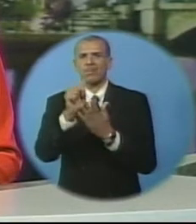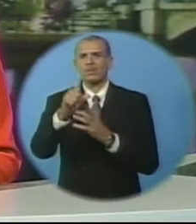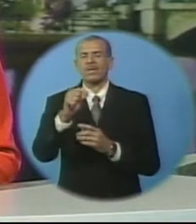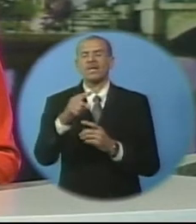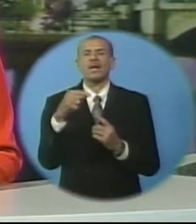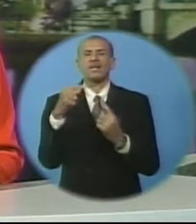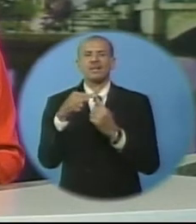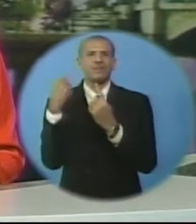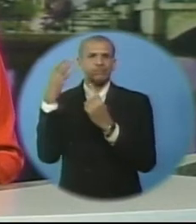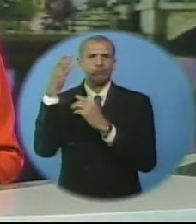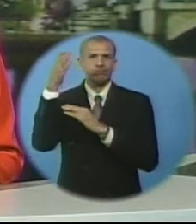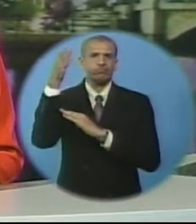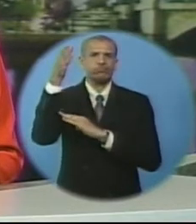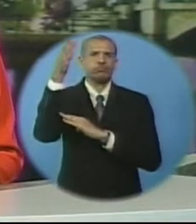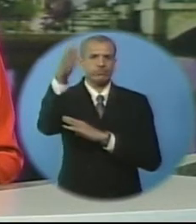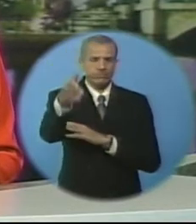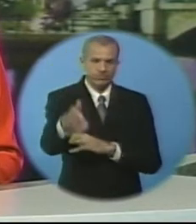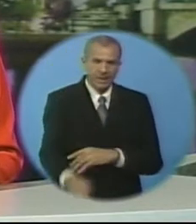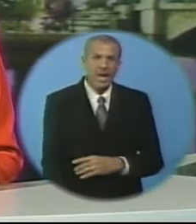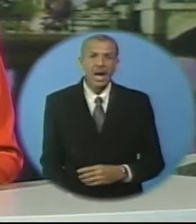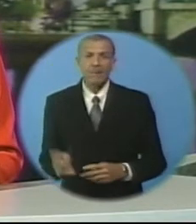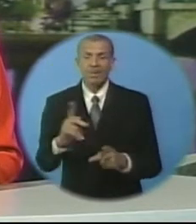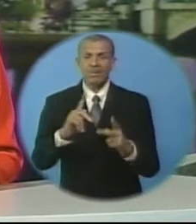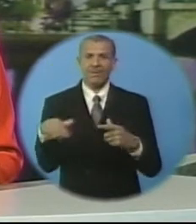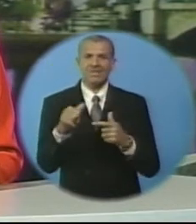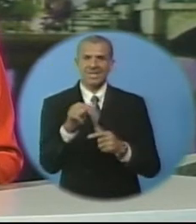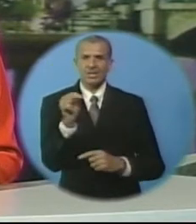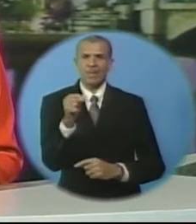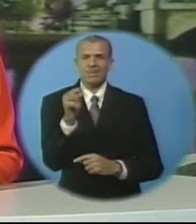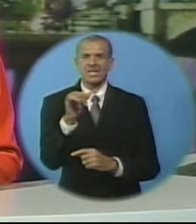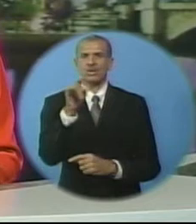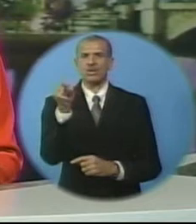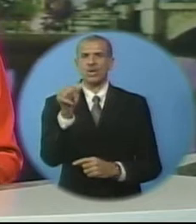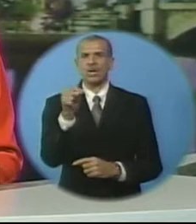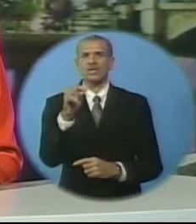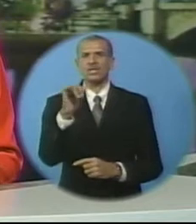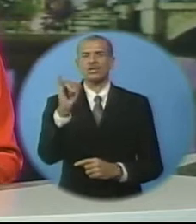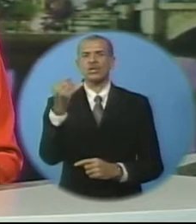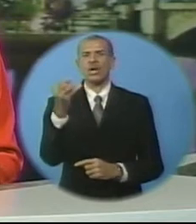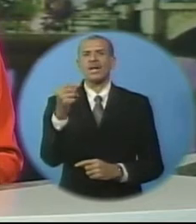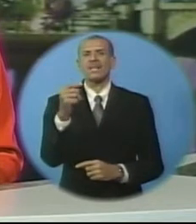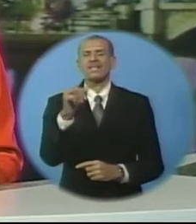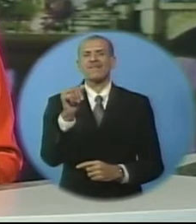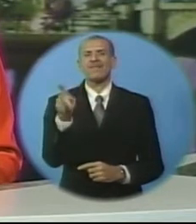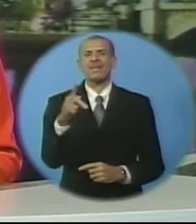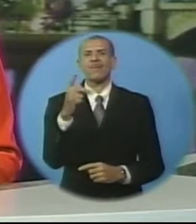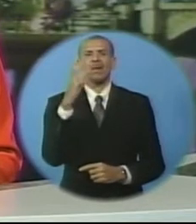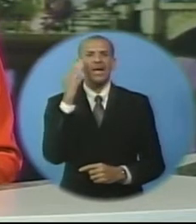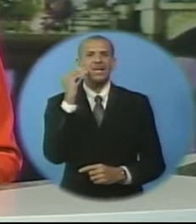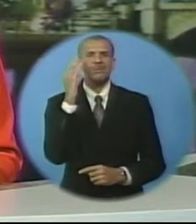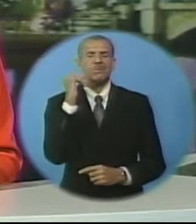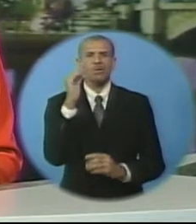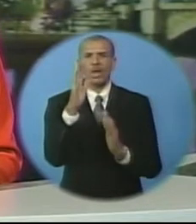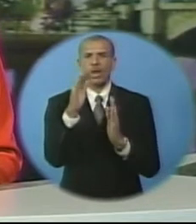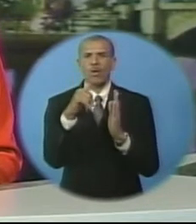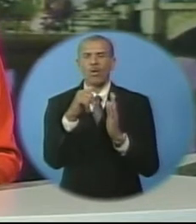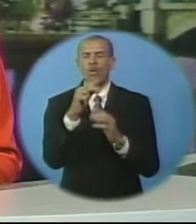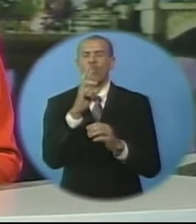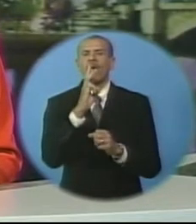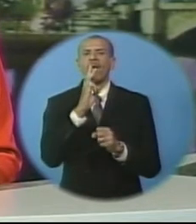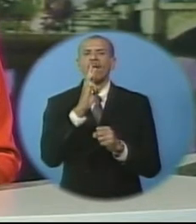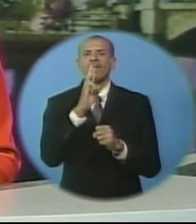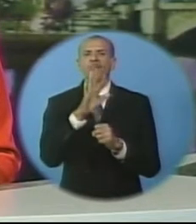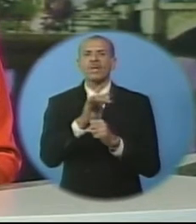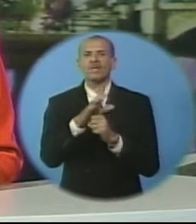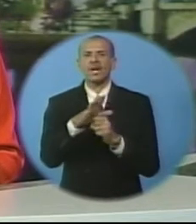further notice. As a result, residents in St. Thomas, St. George, St. John, and St. Philip will experience low water pressure